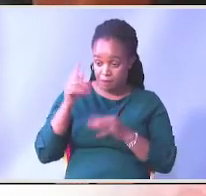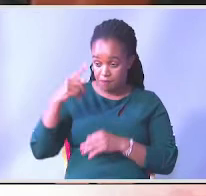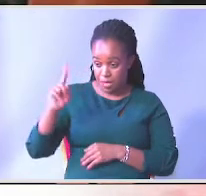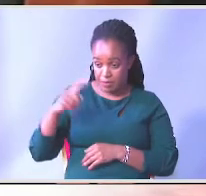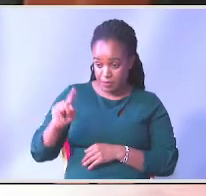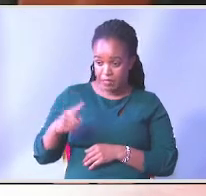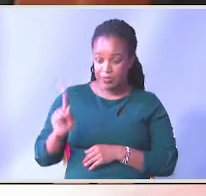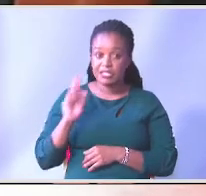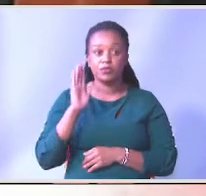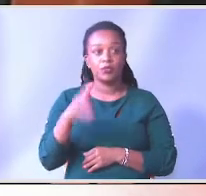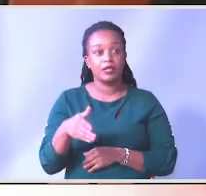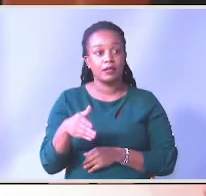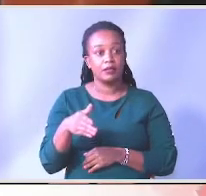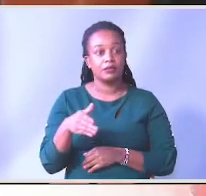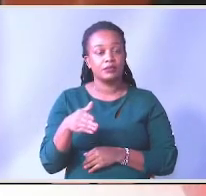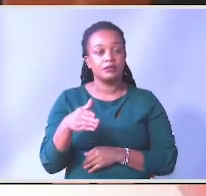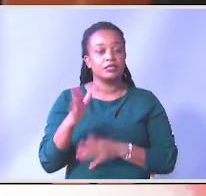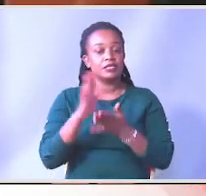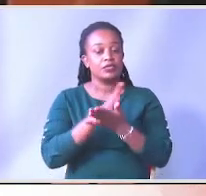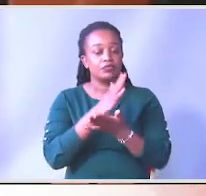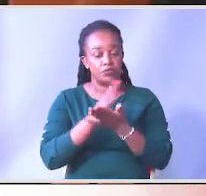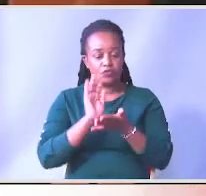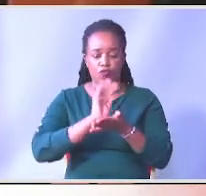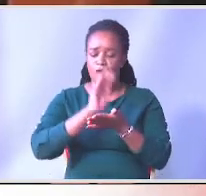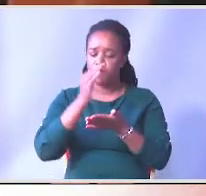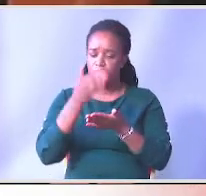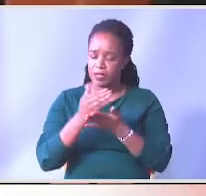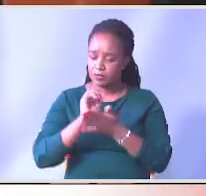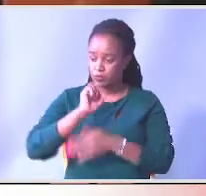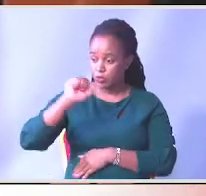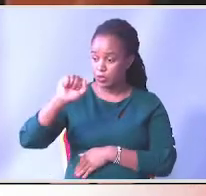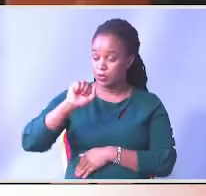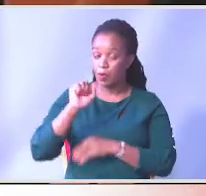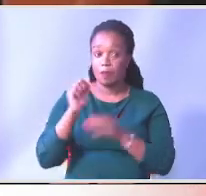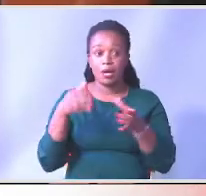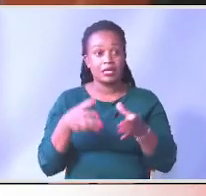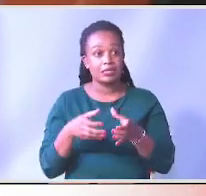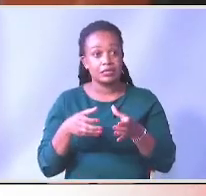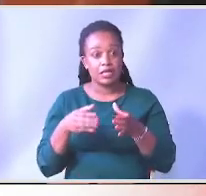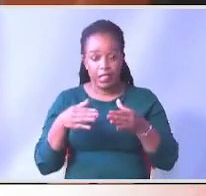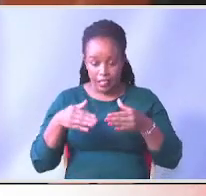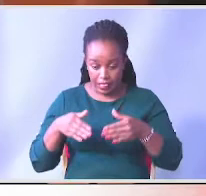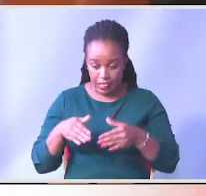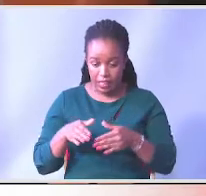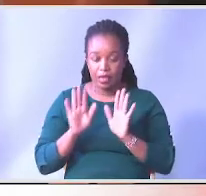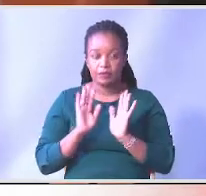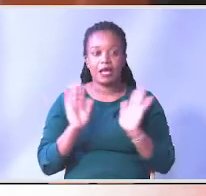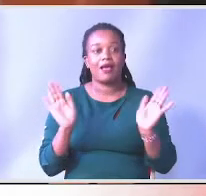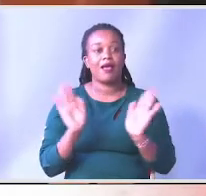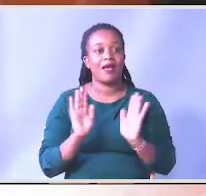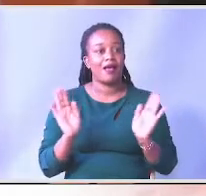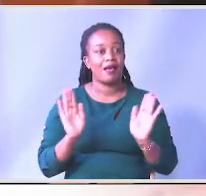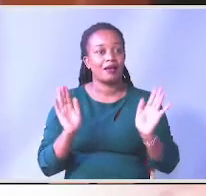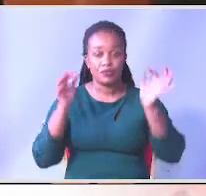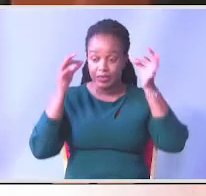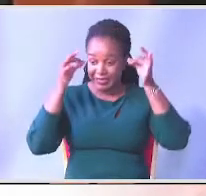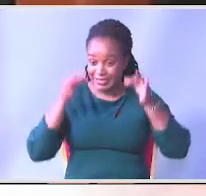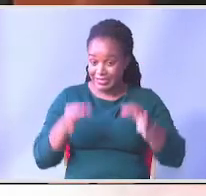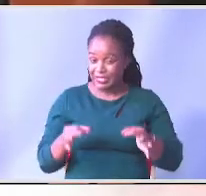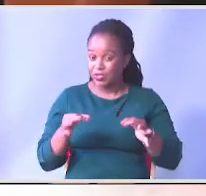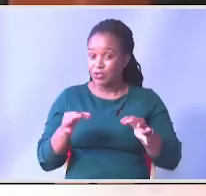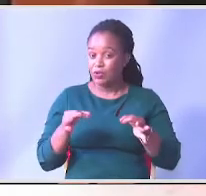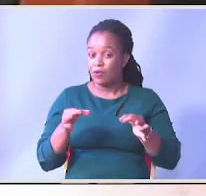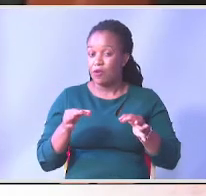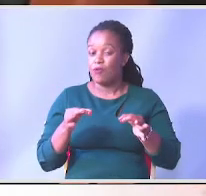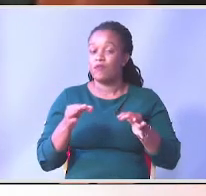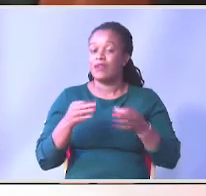the distribution of funds to political parties will not be left to the decision of leaders of political parties.